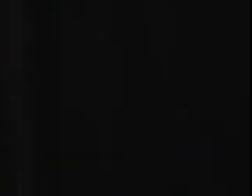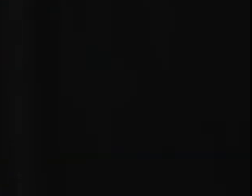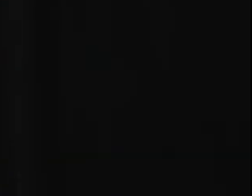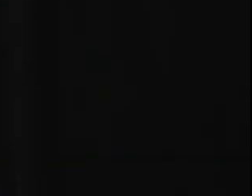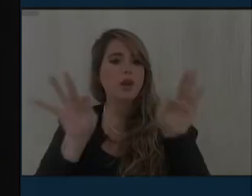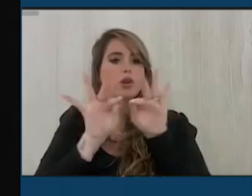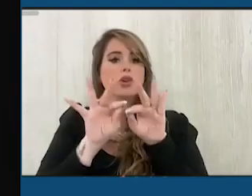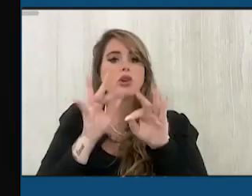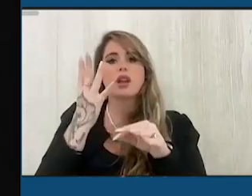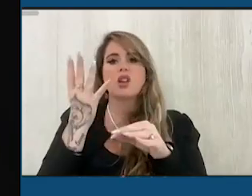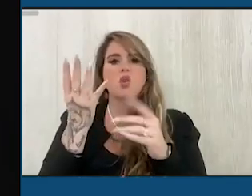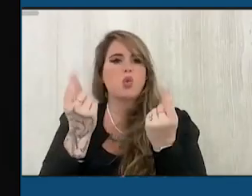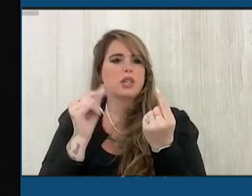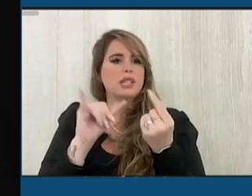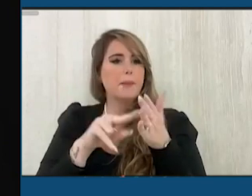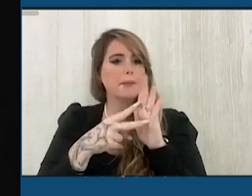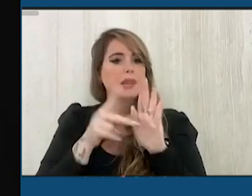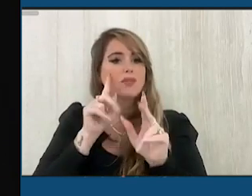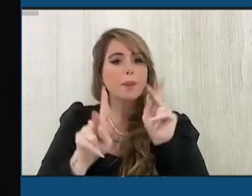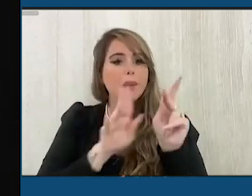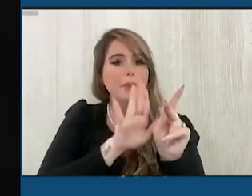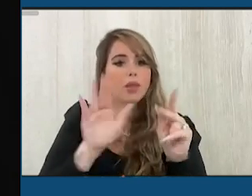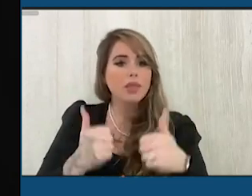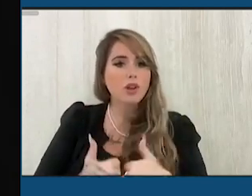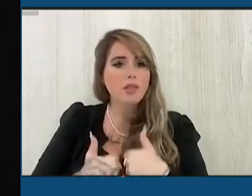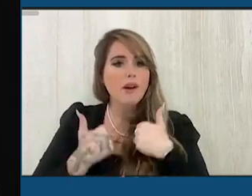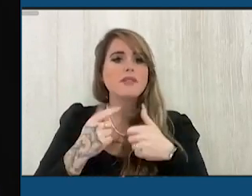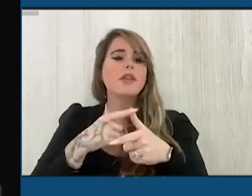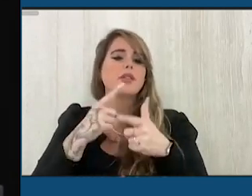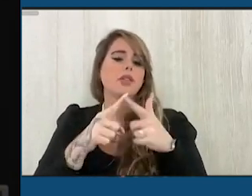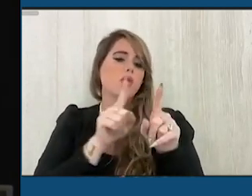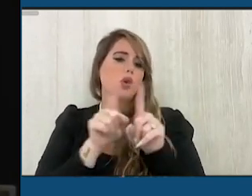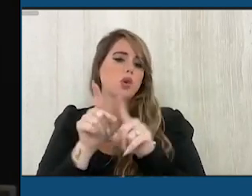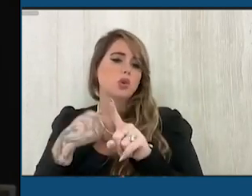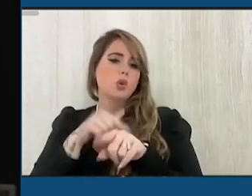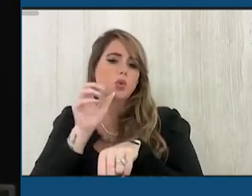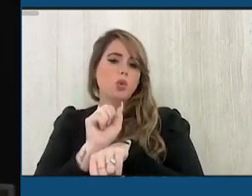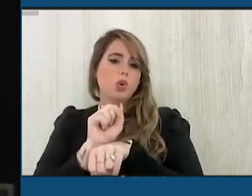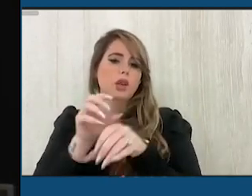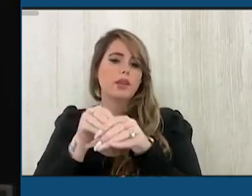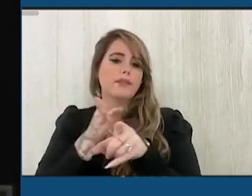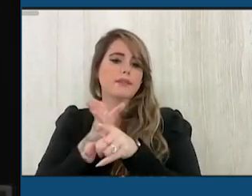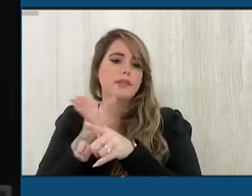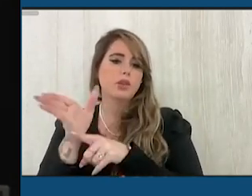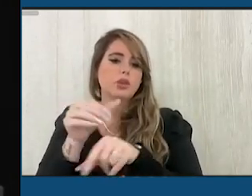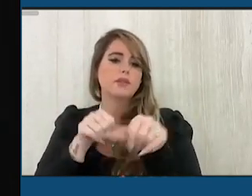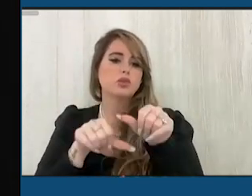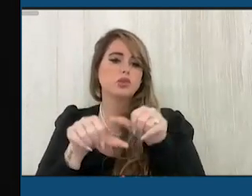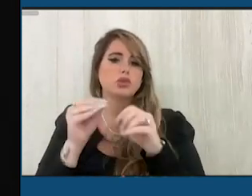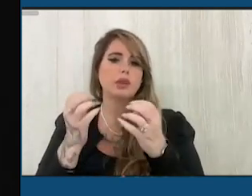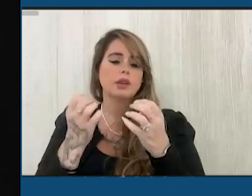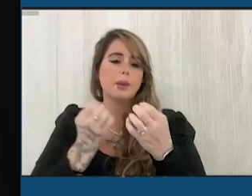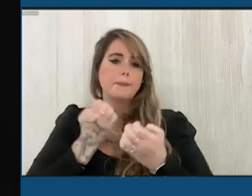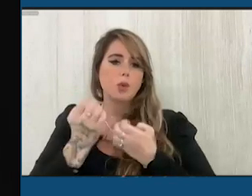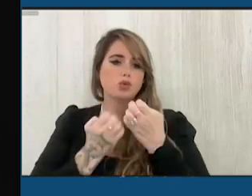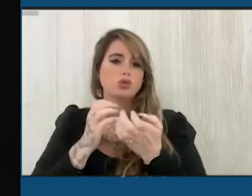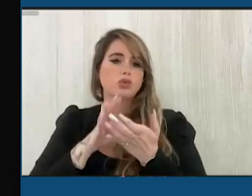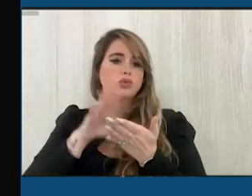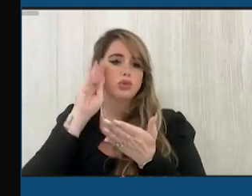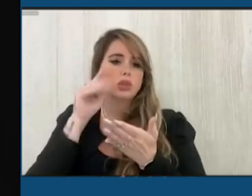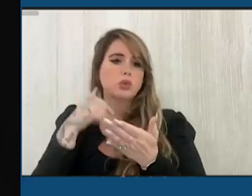do they mean for people's lives. And then we also work in the field of social and emotional learning. We have an approach to SEL